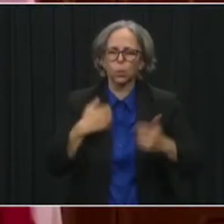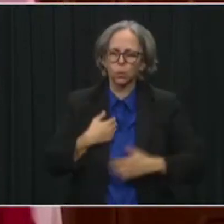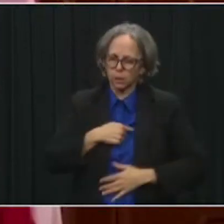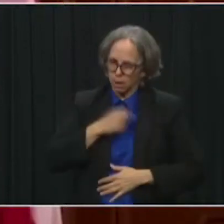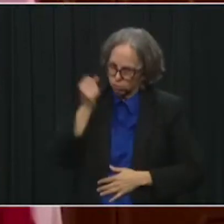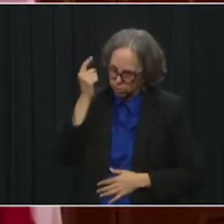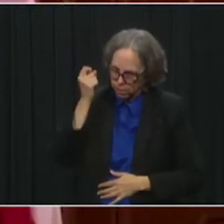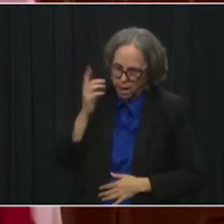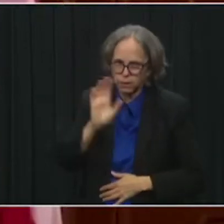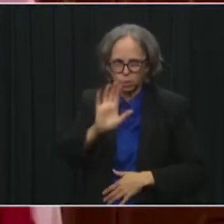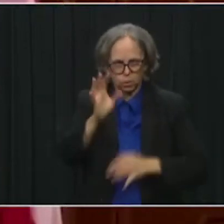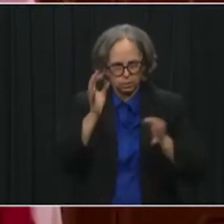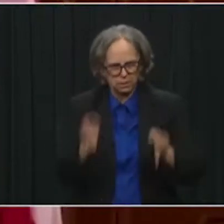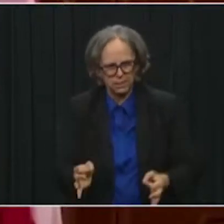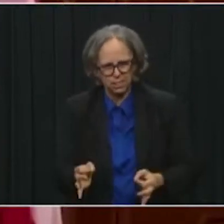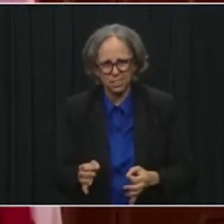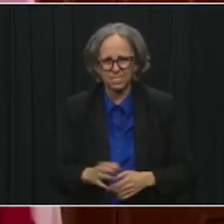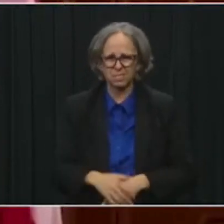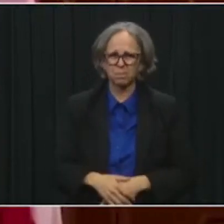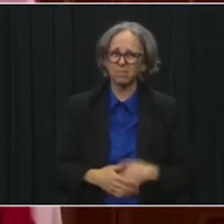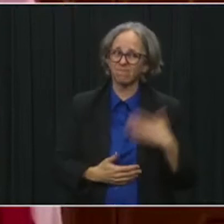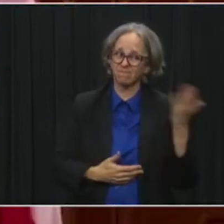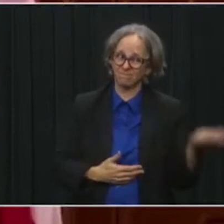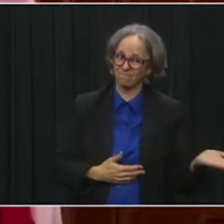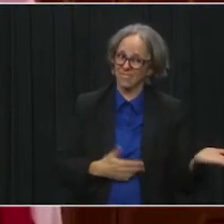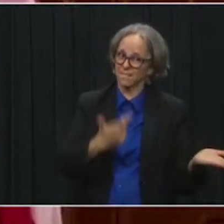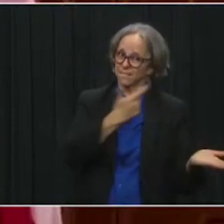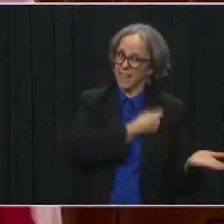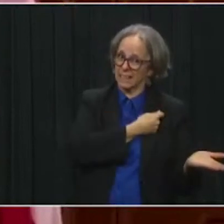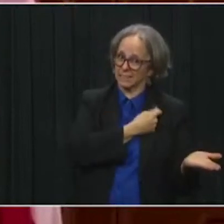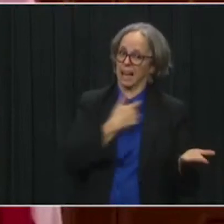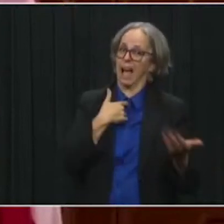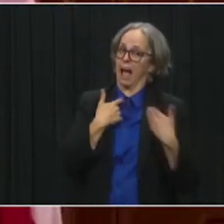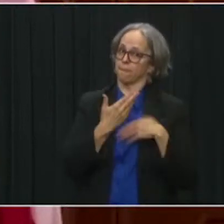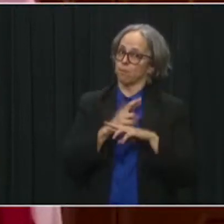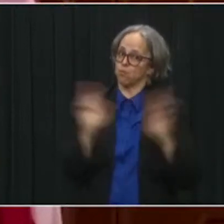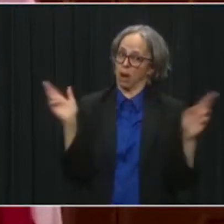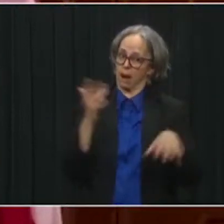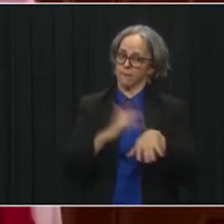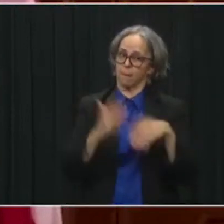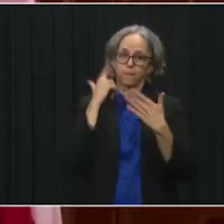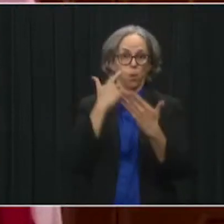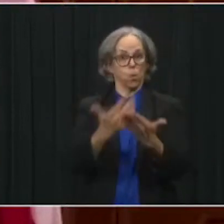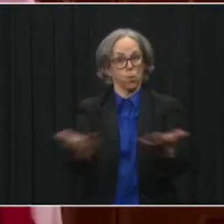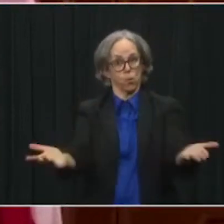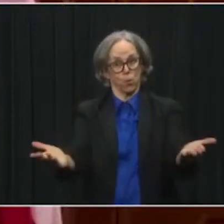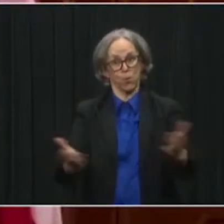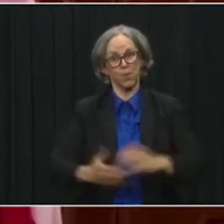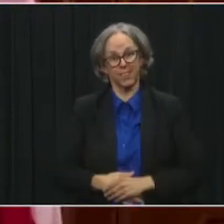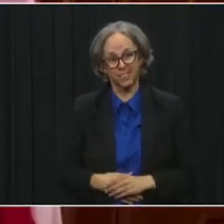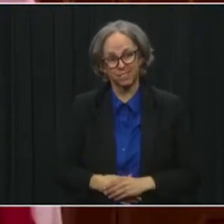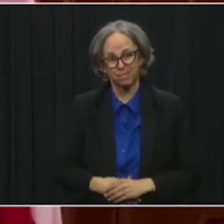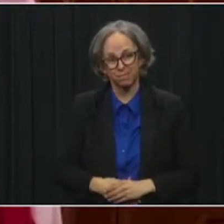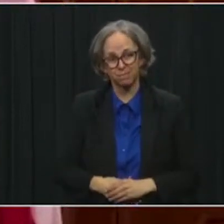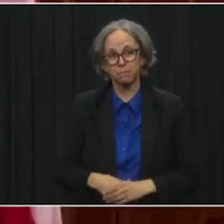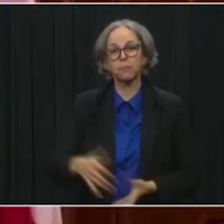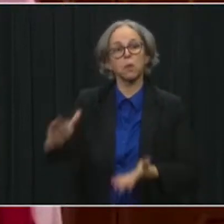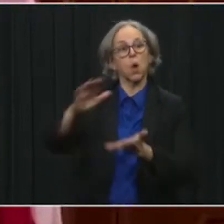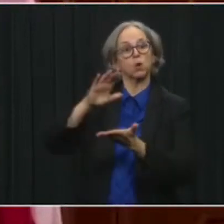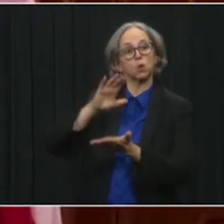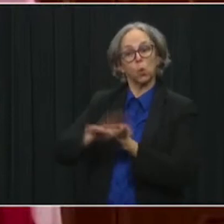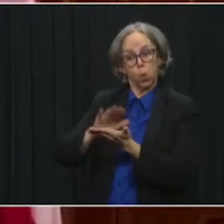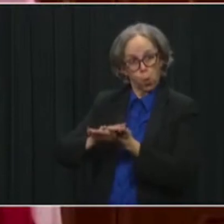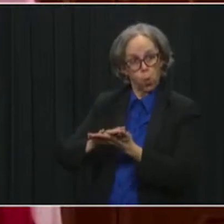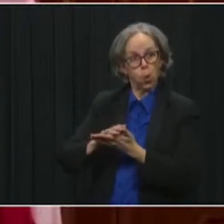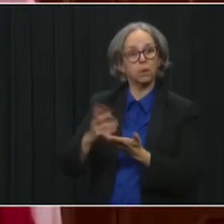the vaccine. Schools are making choices now. We believe in local education, local schools